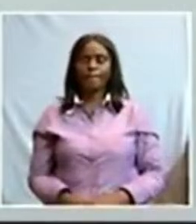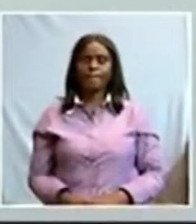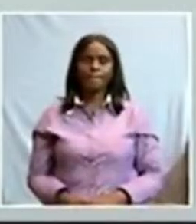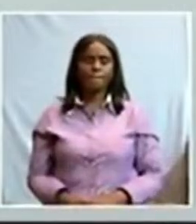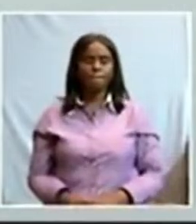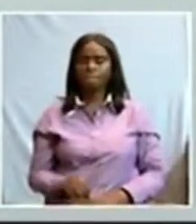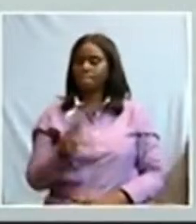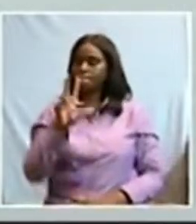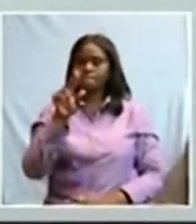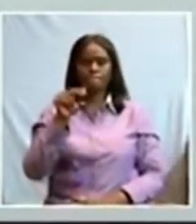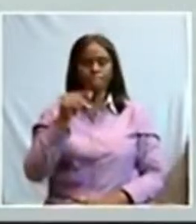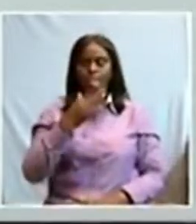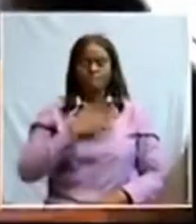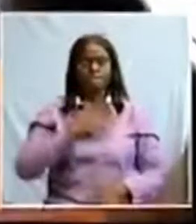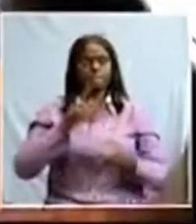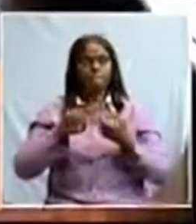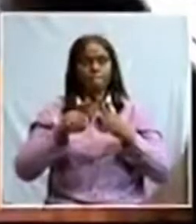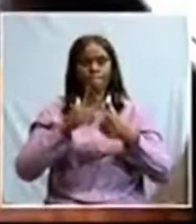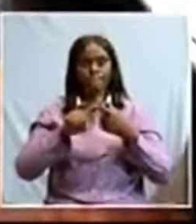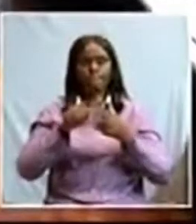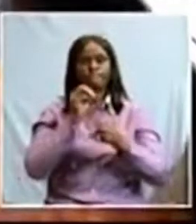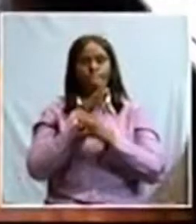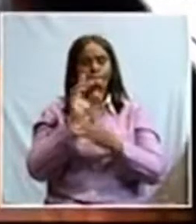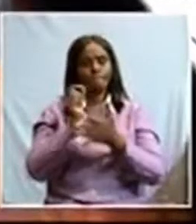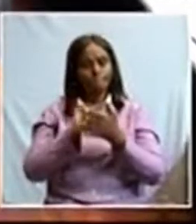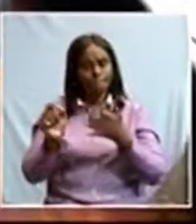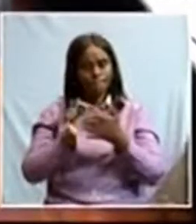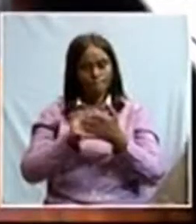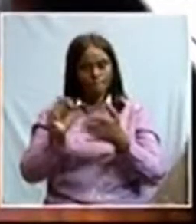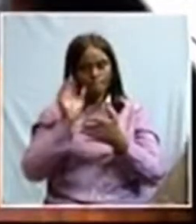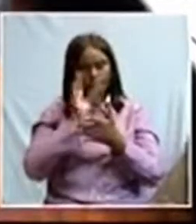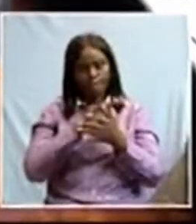No, sir. I found already running. Okay.